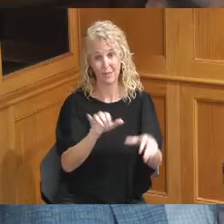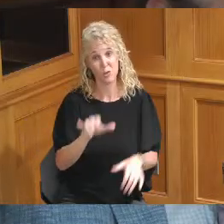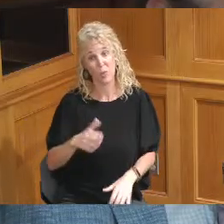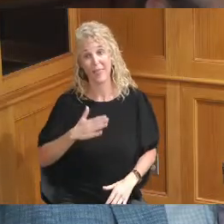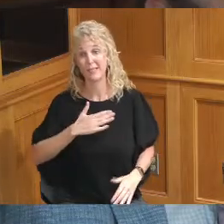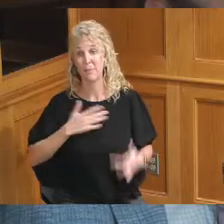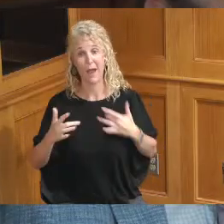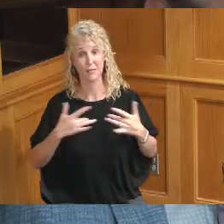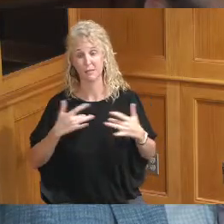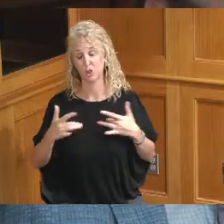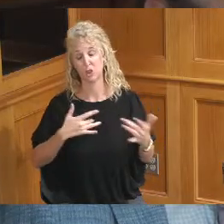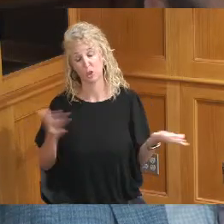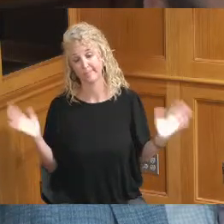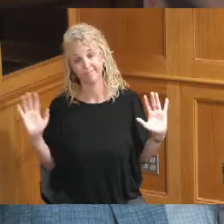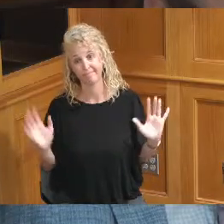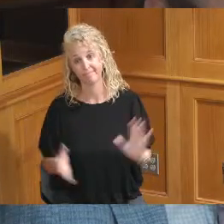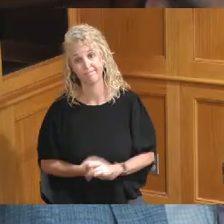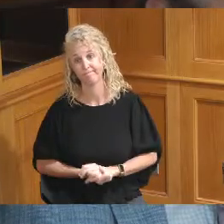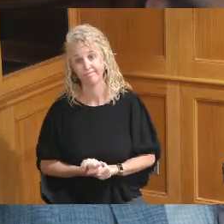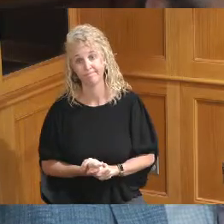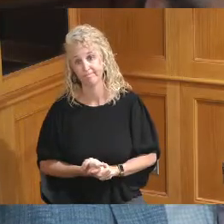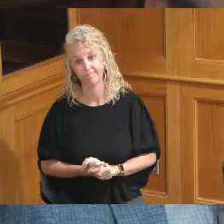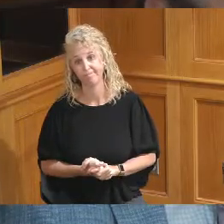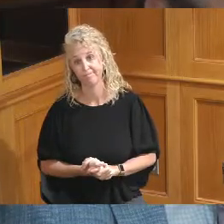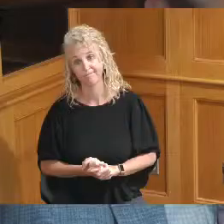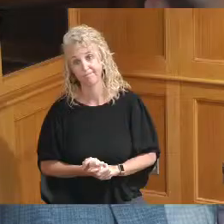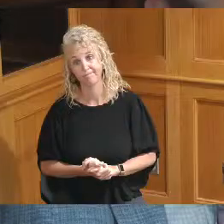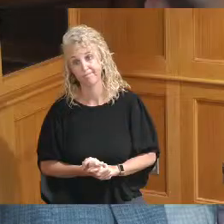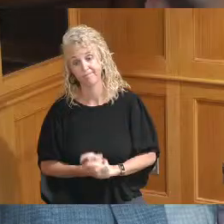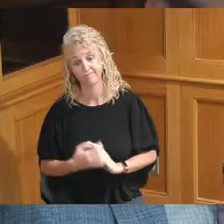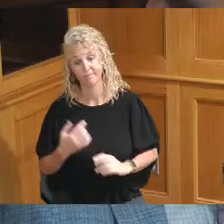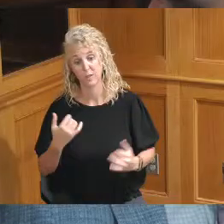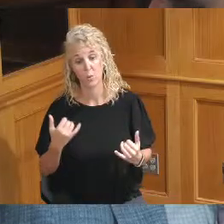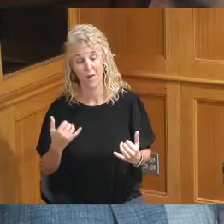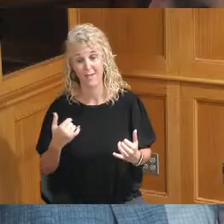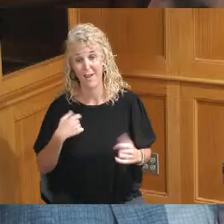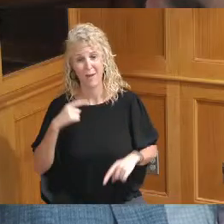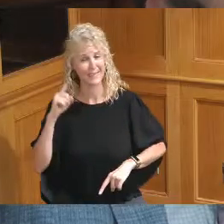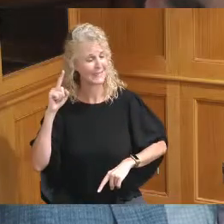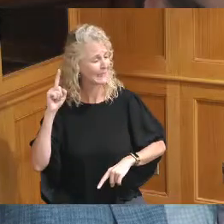that I brought out. And at this time, I cannot